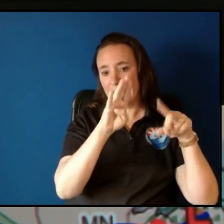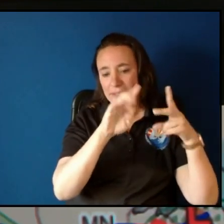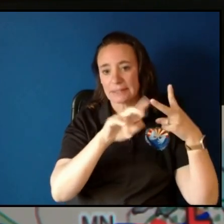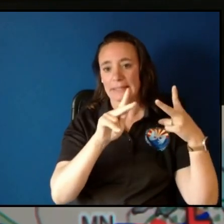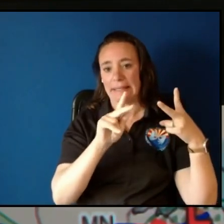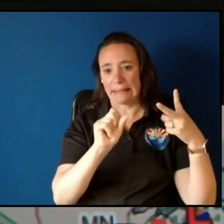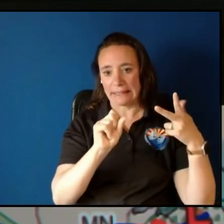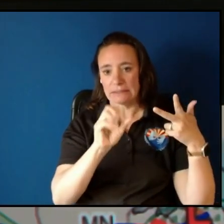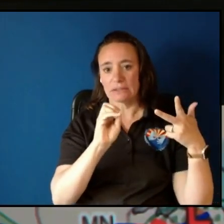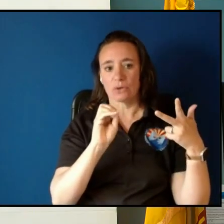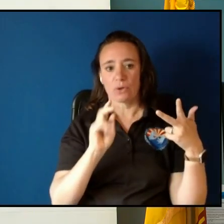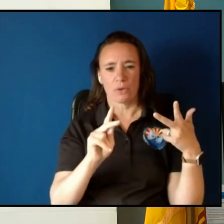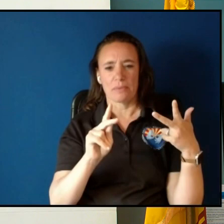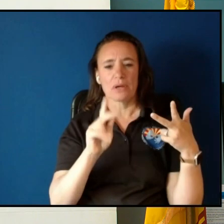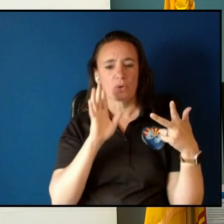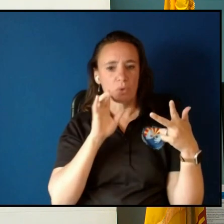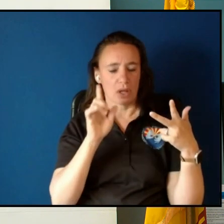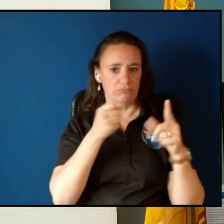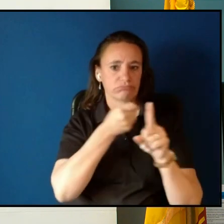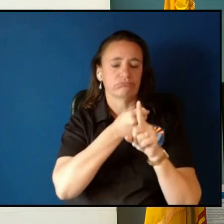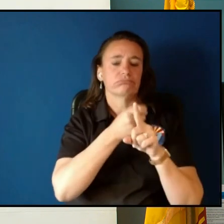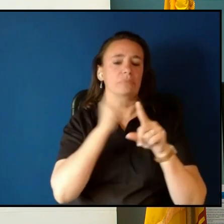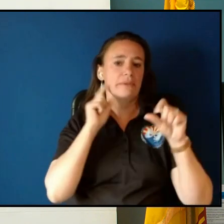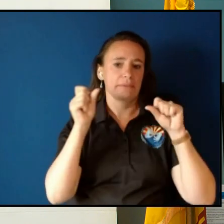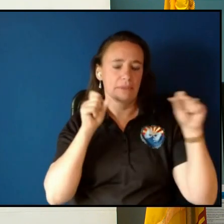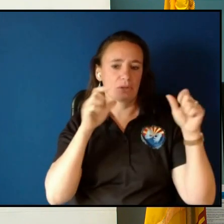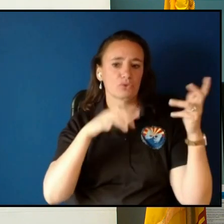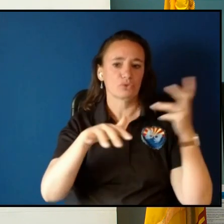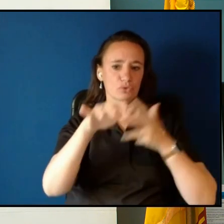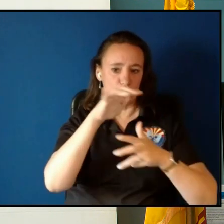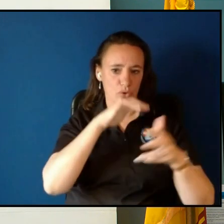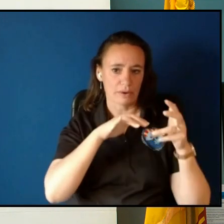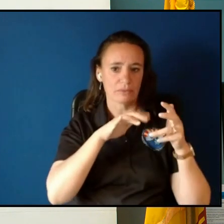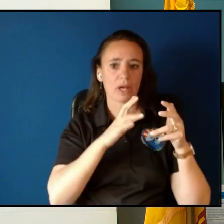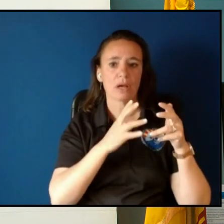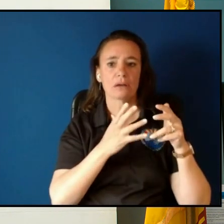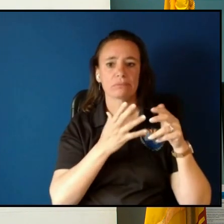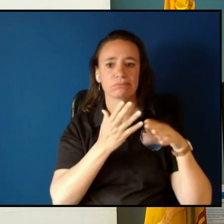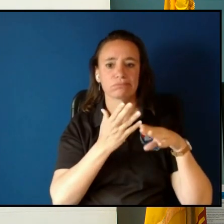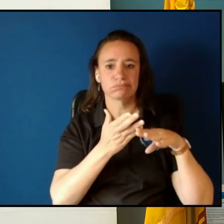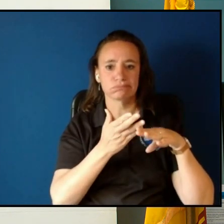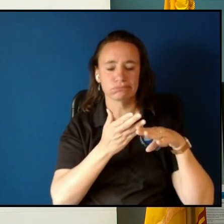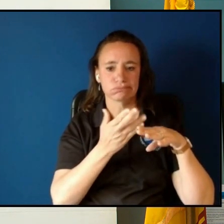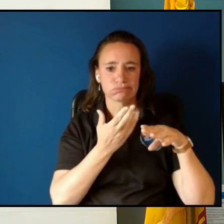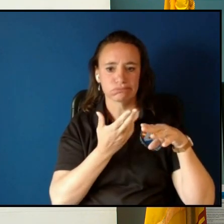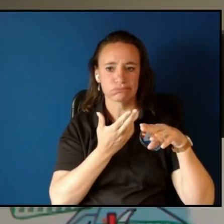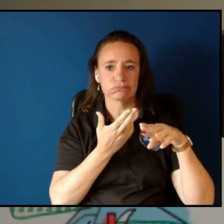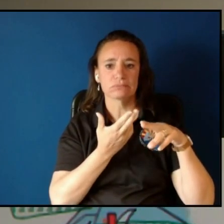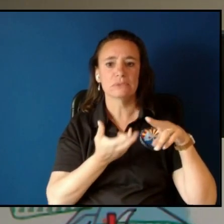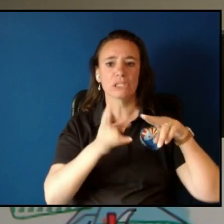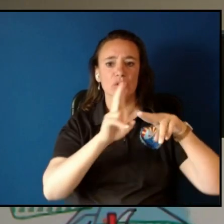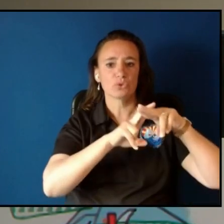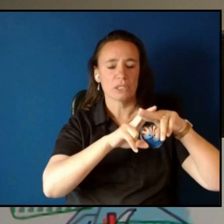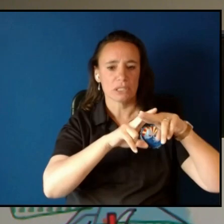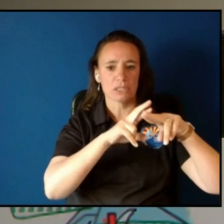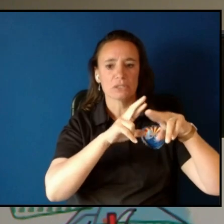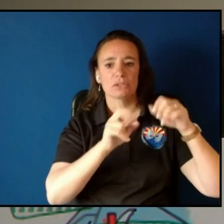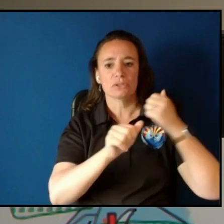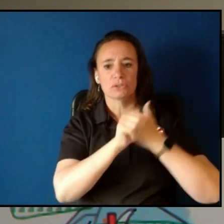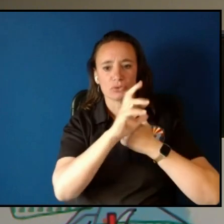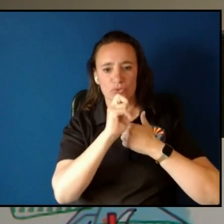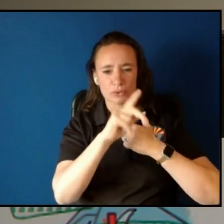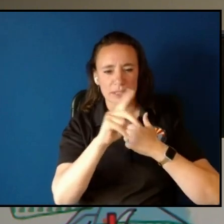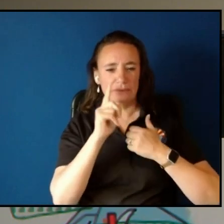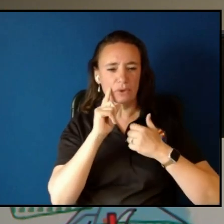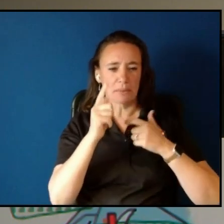severe some thunderstorms, and so that's an enhanced area of risk for large hail, damaging winds, and